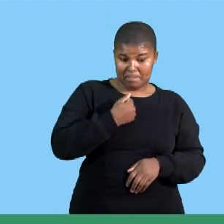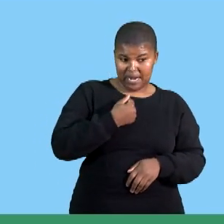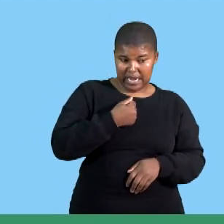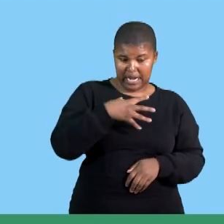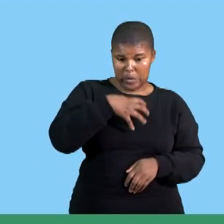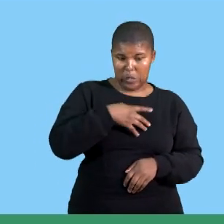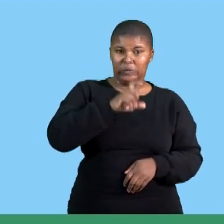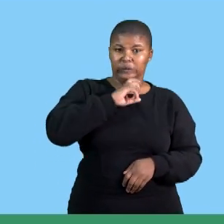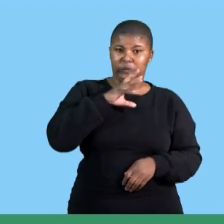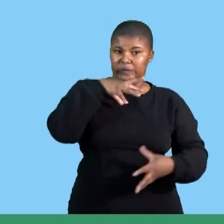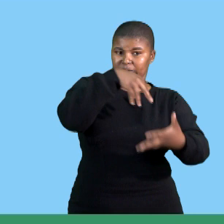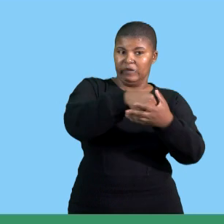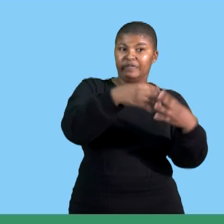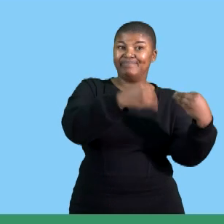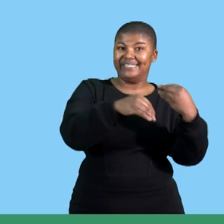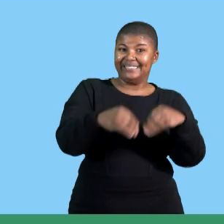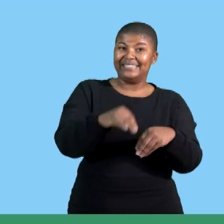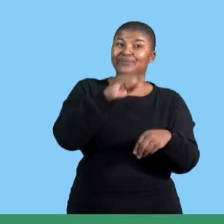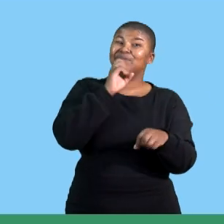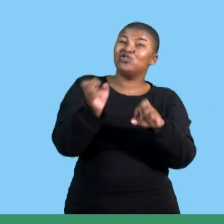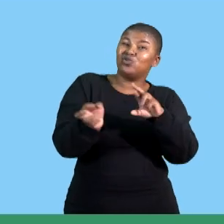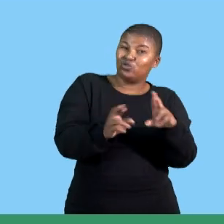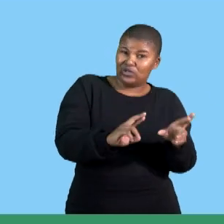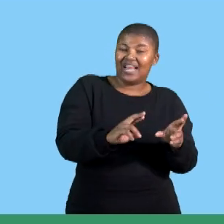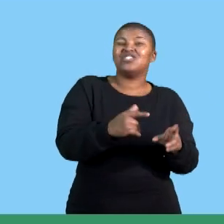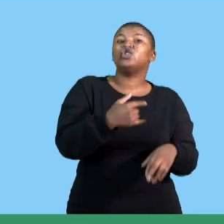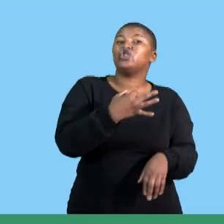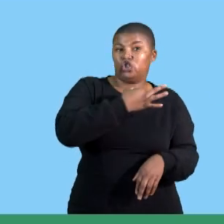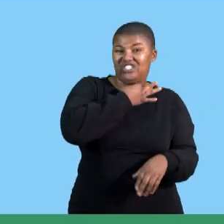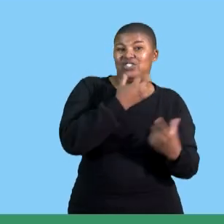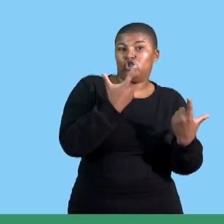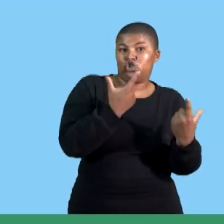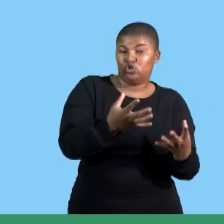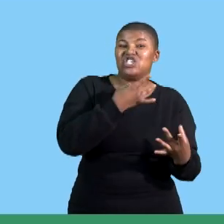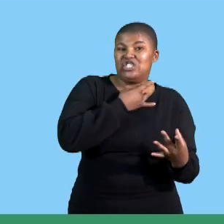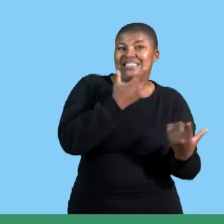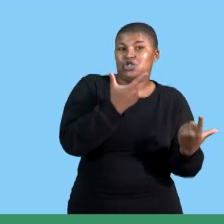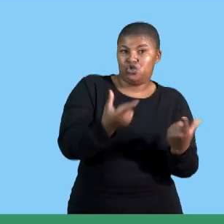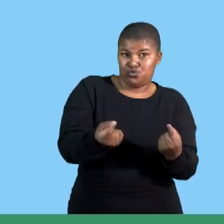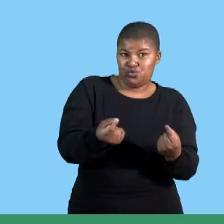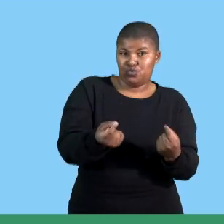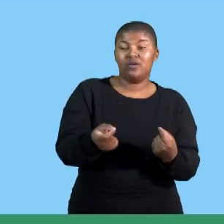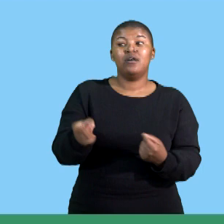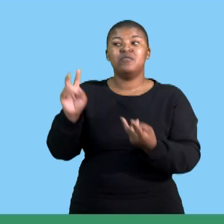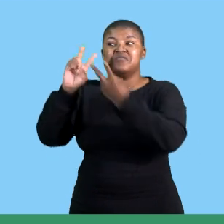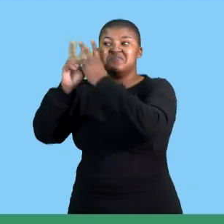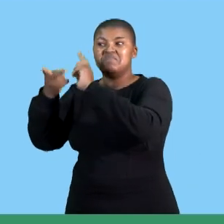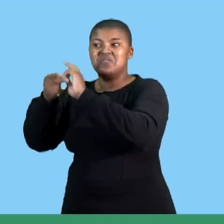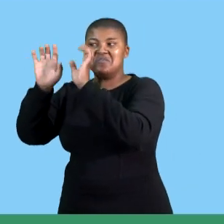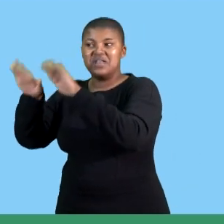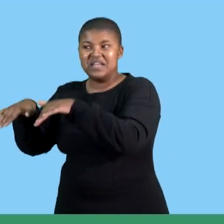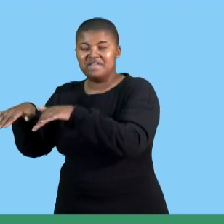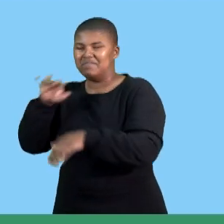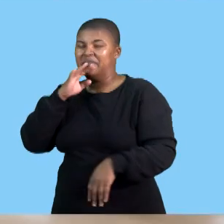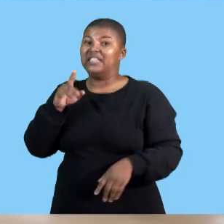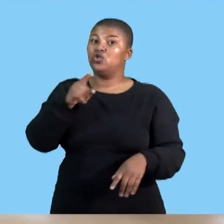usually willing to accept greater risks than providers of borrowed capital. So obviously, if you are going to use your